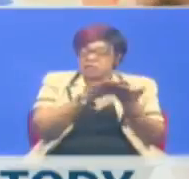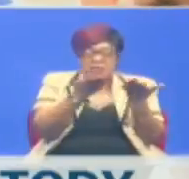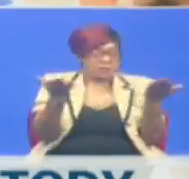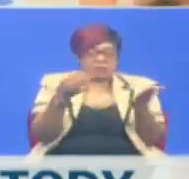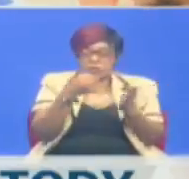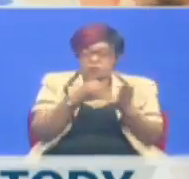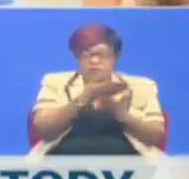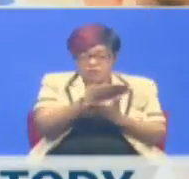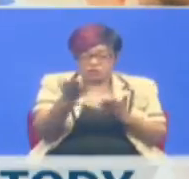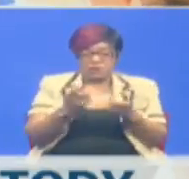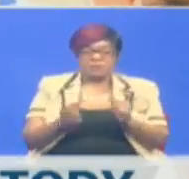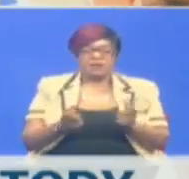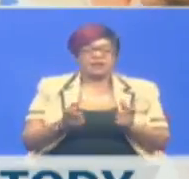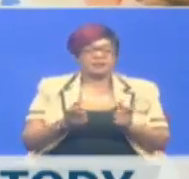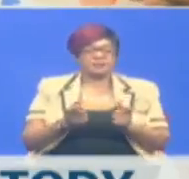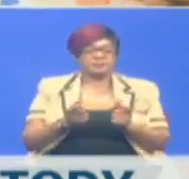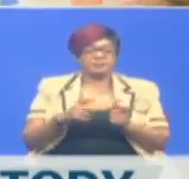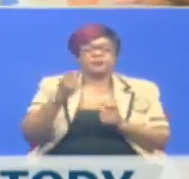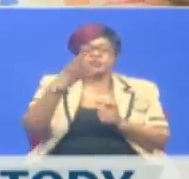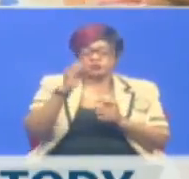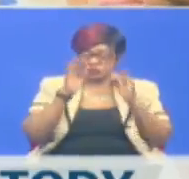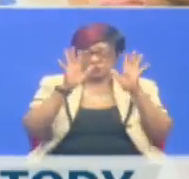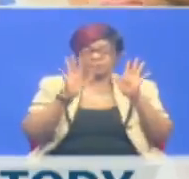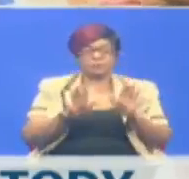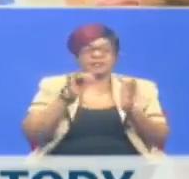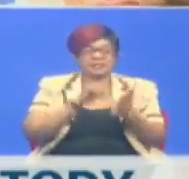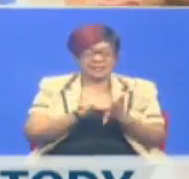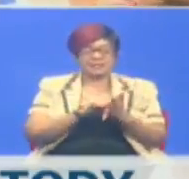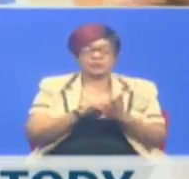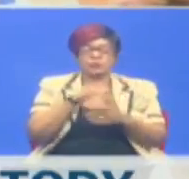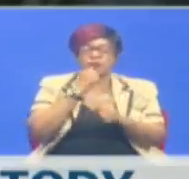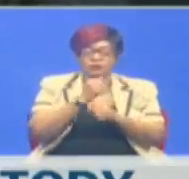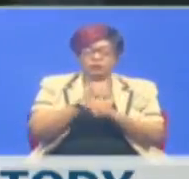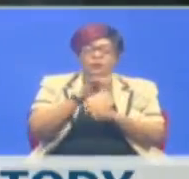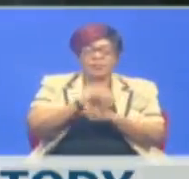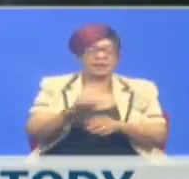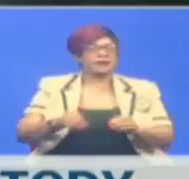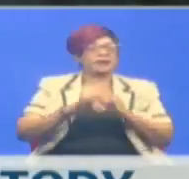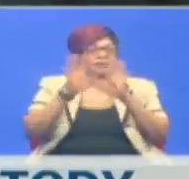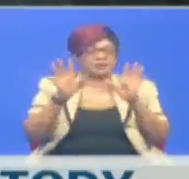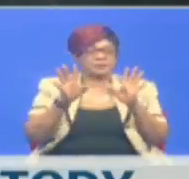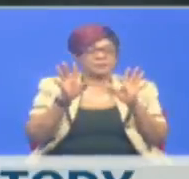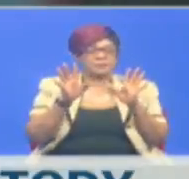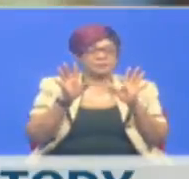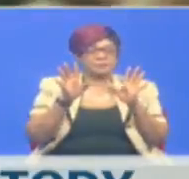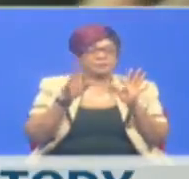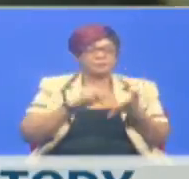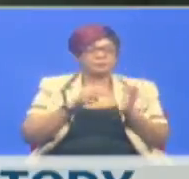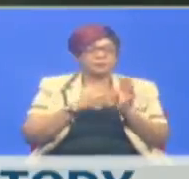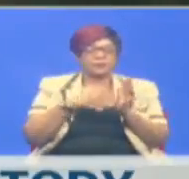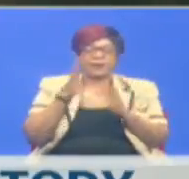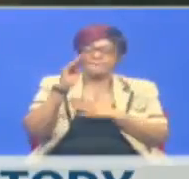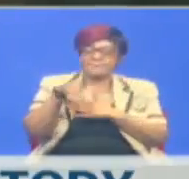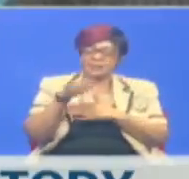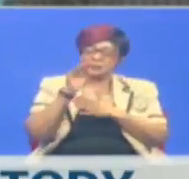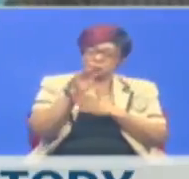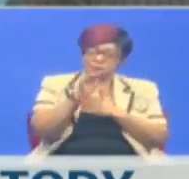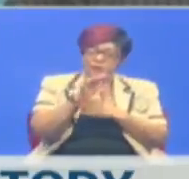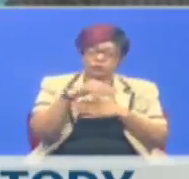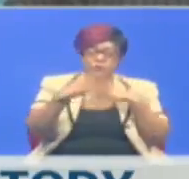you members of the press. So it's important that we set this clearly. Meanwhile, the MP's request to continue seeking